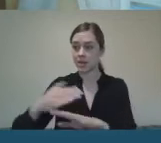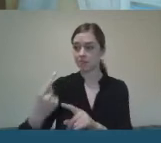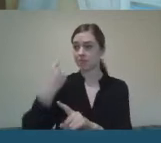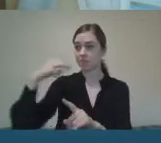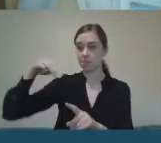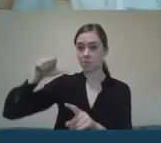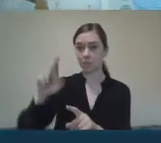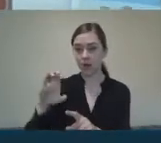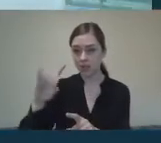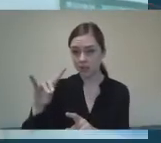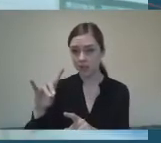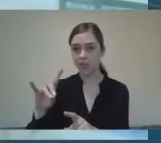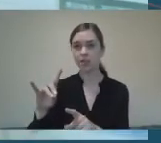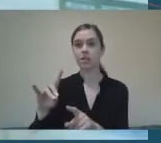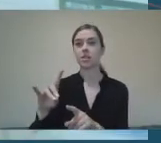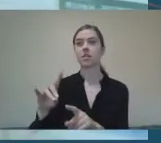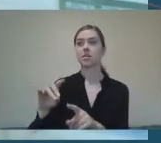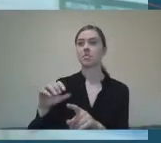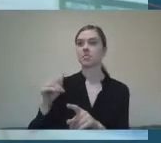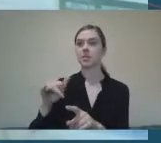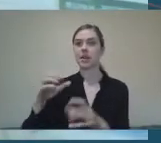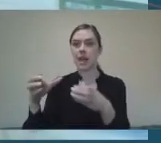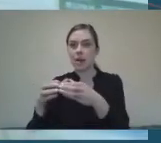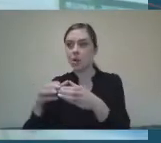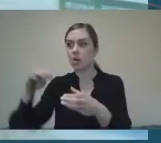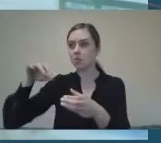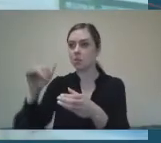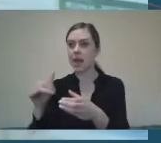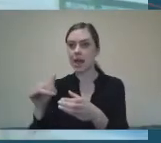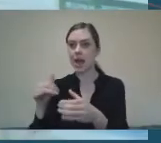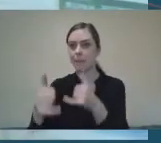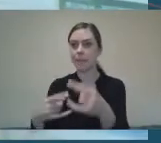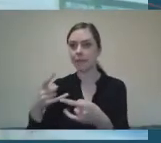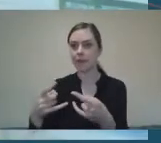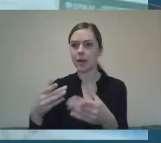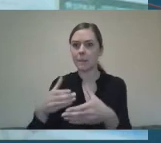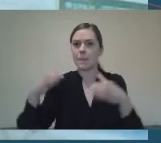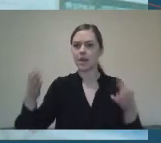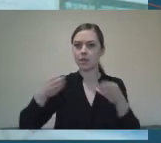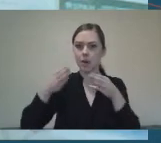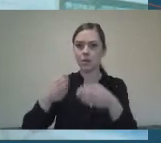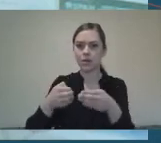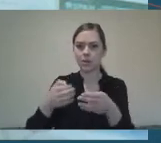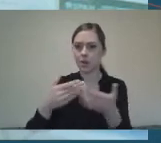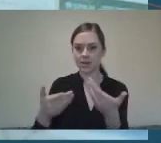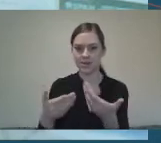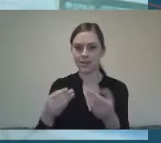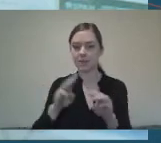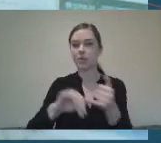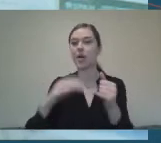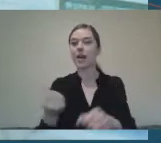time April, May called around, one of the big areas of focus was for people with a disability. And Joanne's